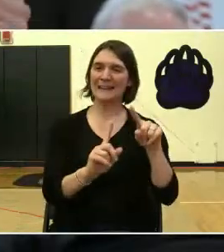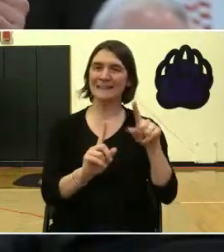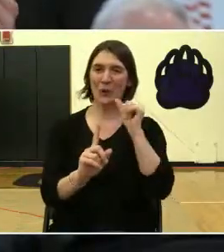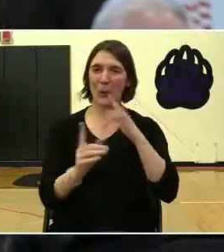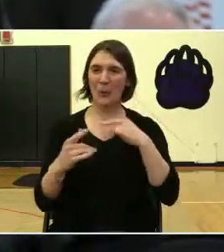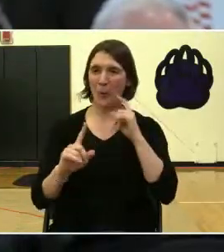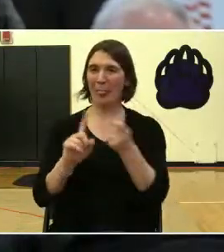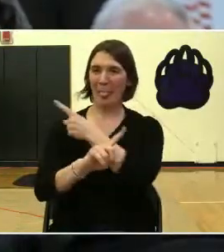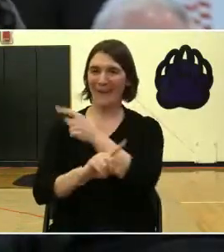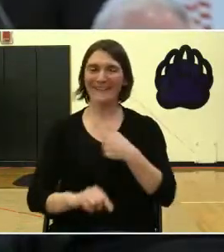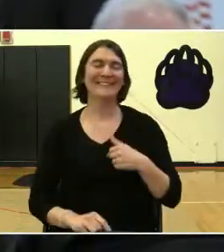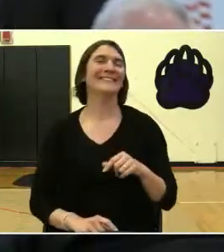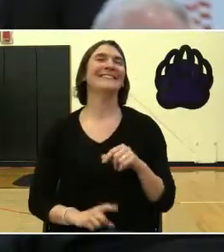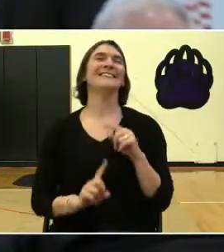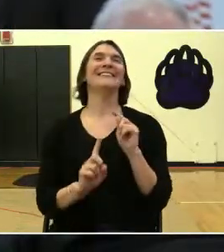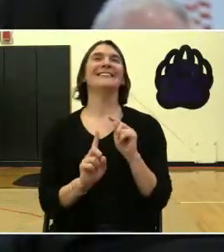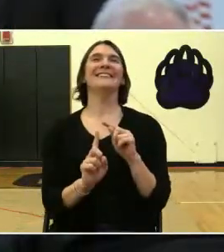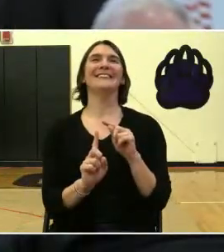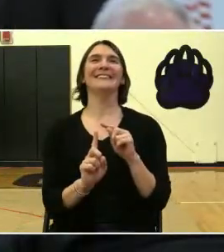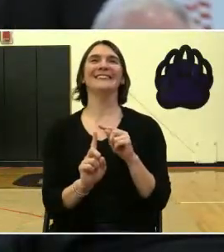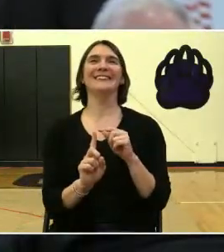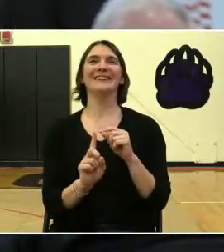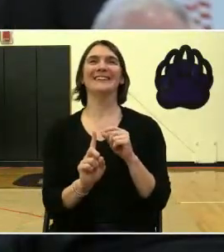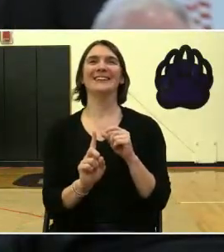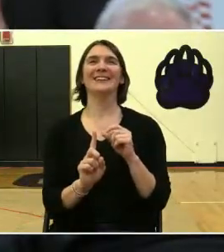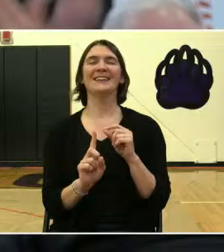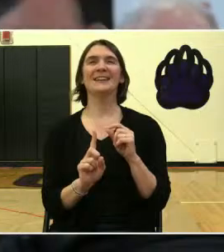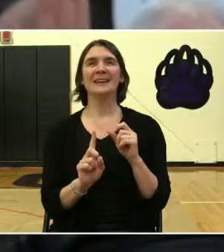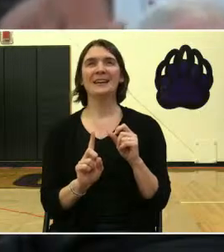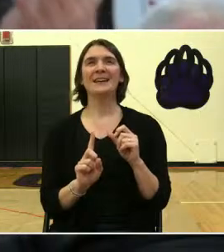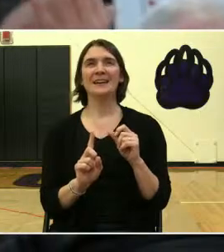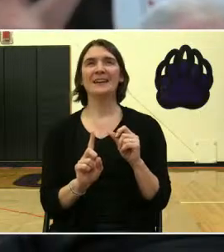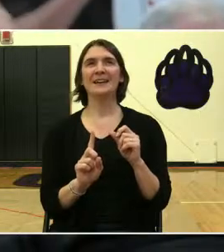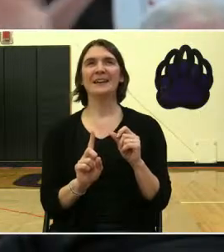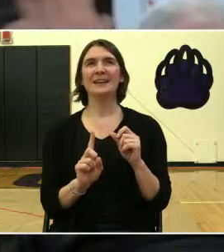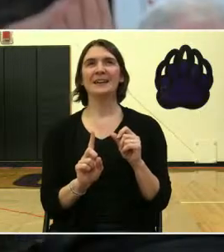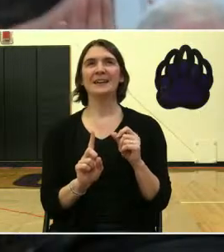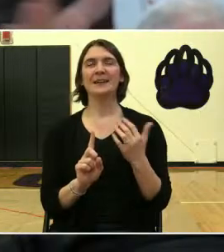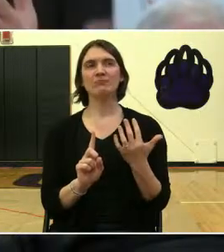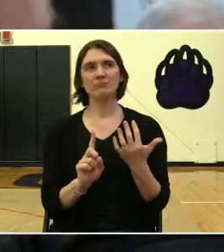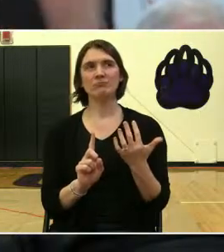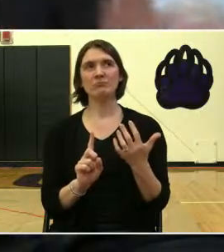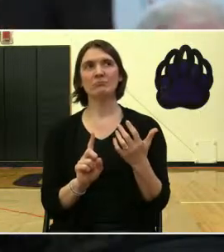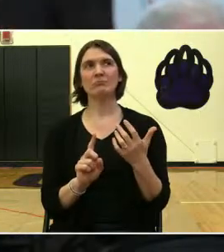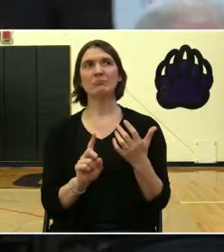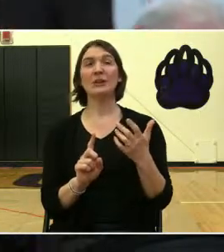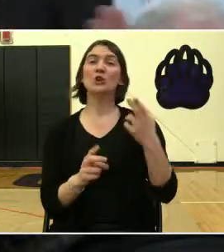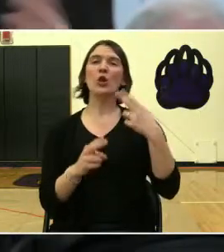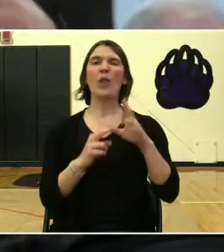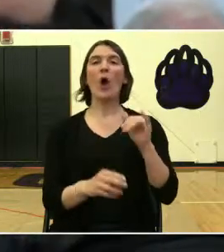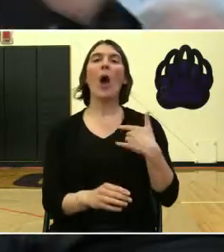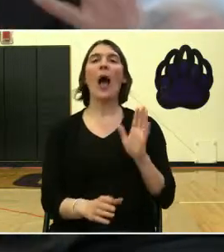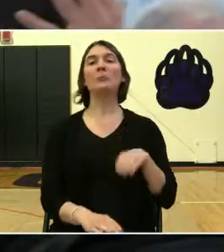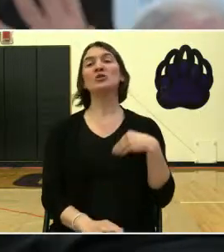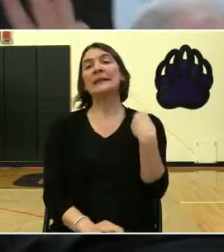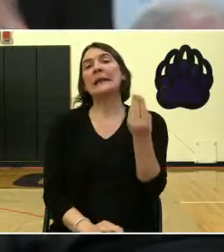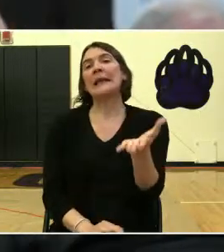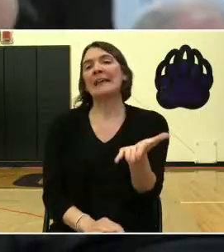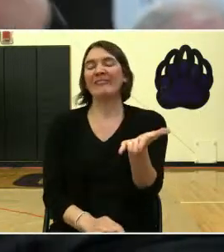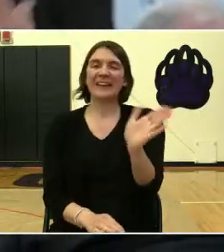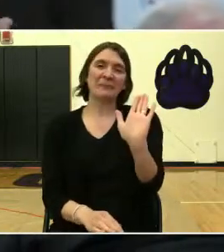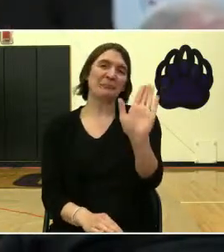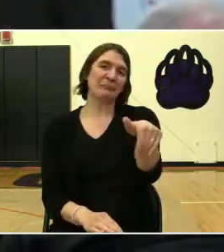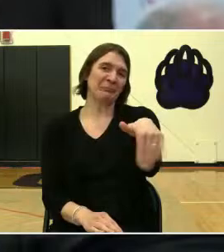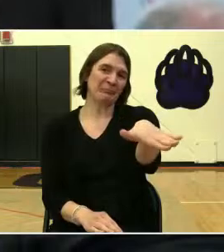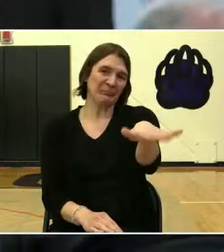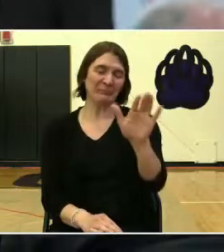um matter at hand but um when we call it charity or like